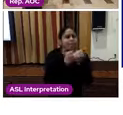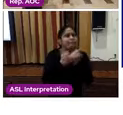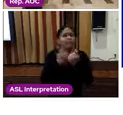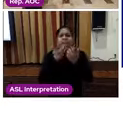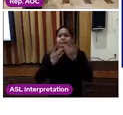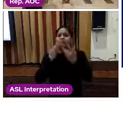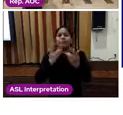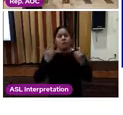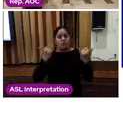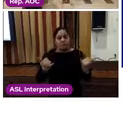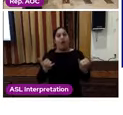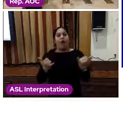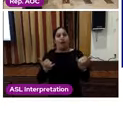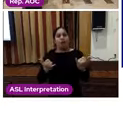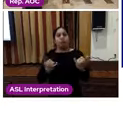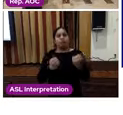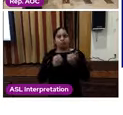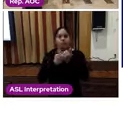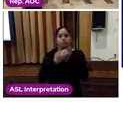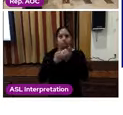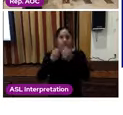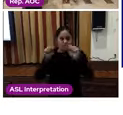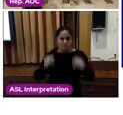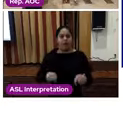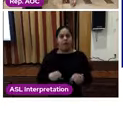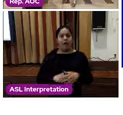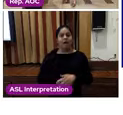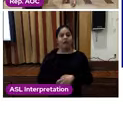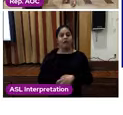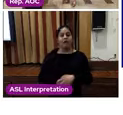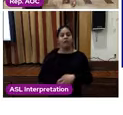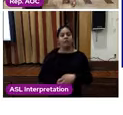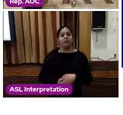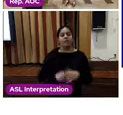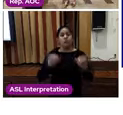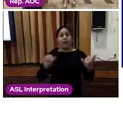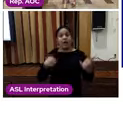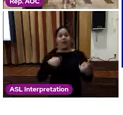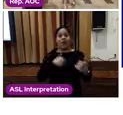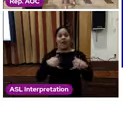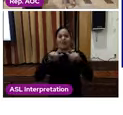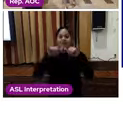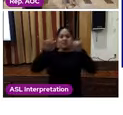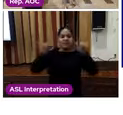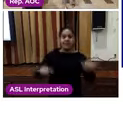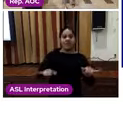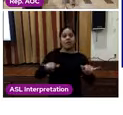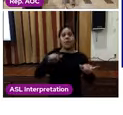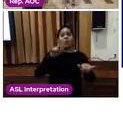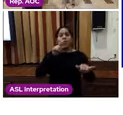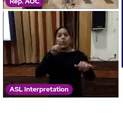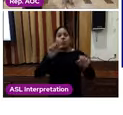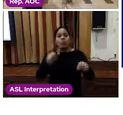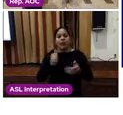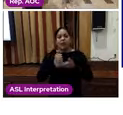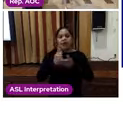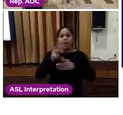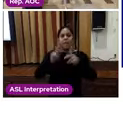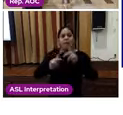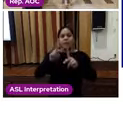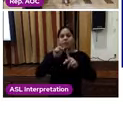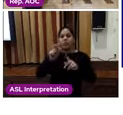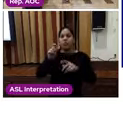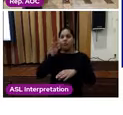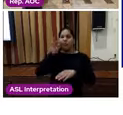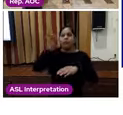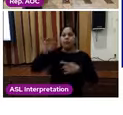the school-to-prison pipeline, we also have a school-to-prison-to-shelter pipeline, because there's no resources for